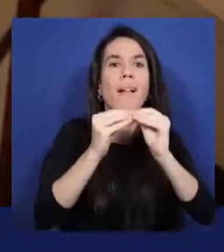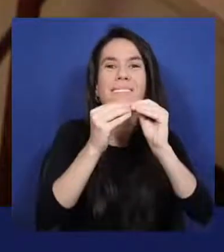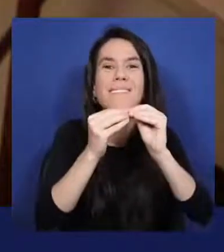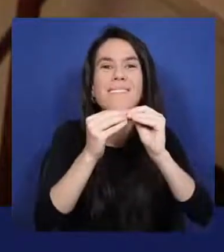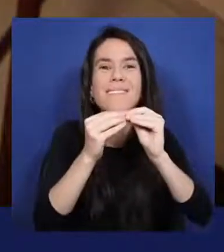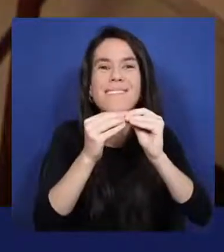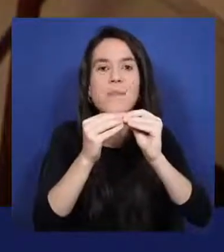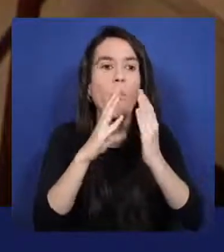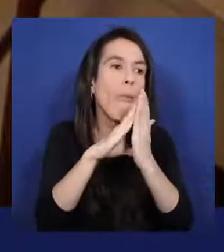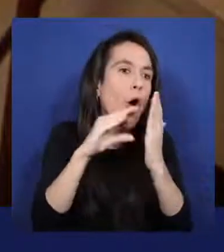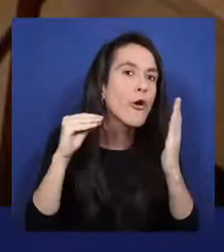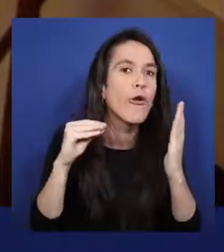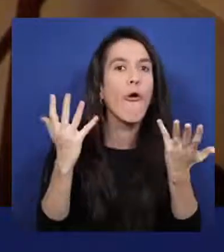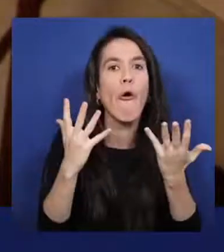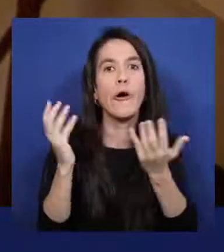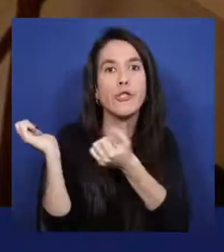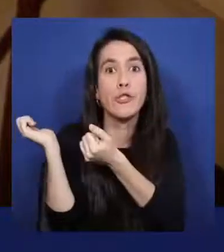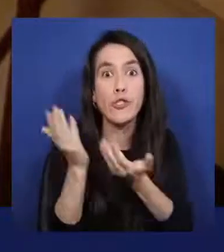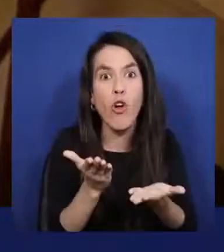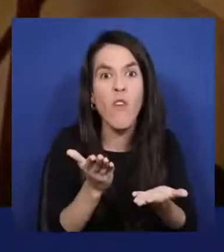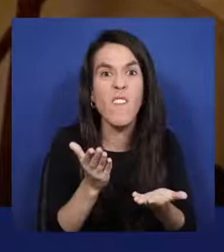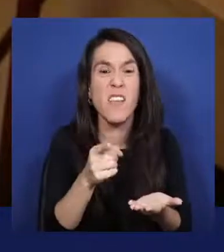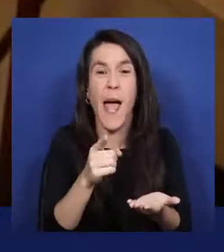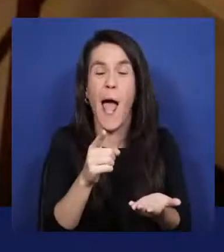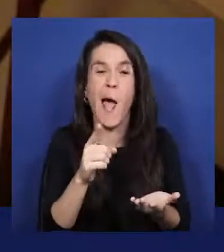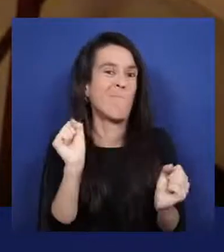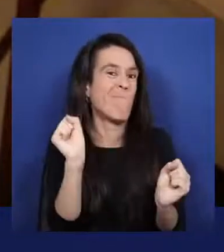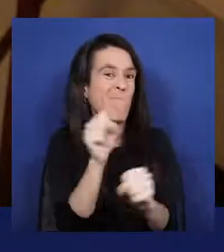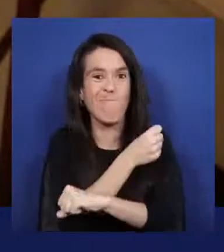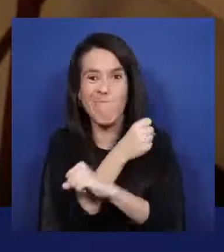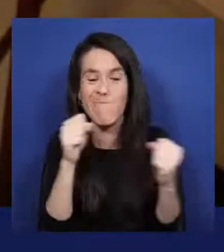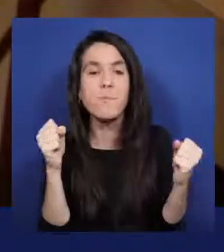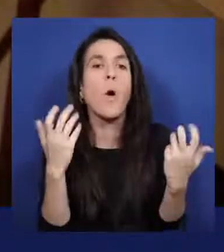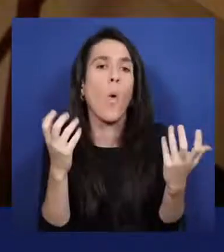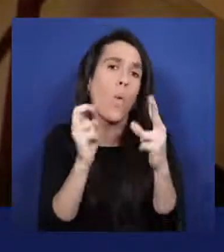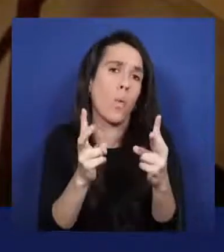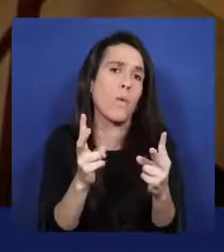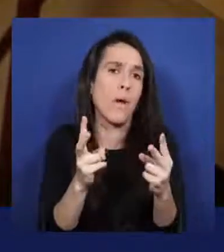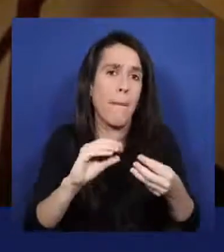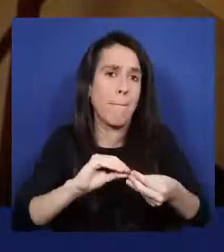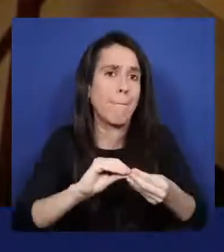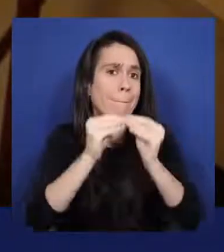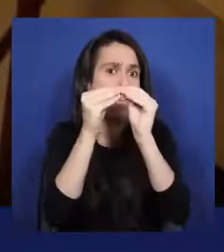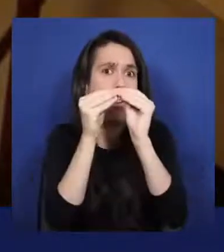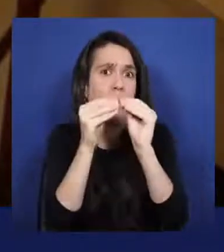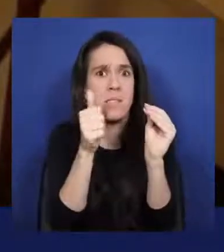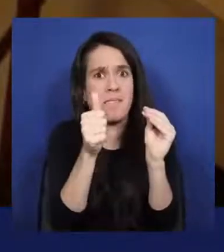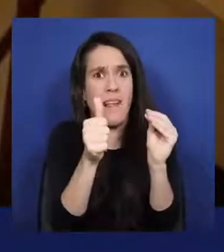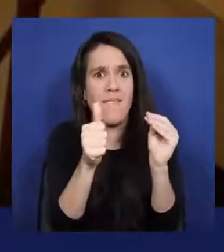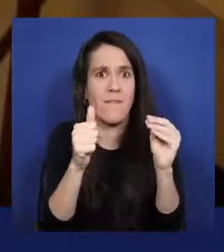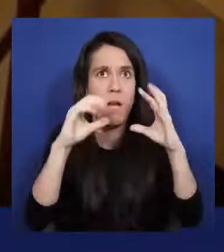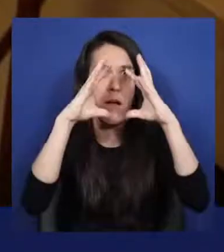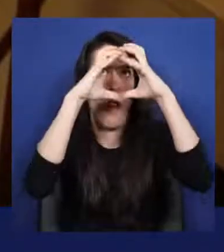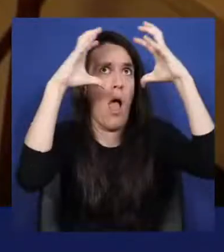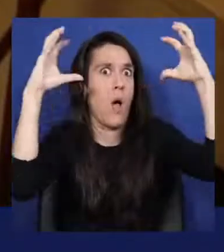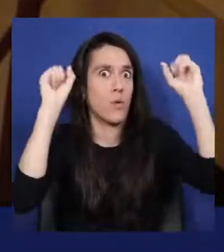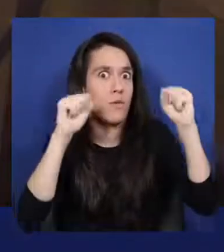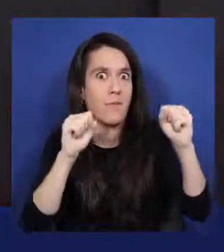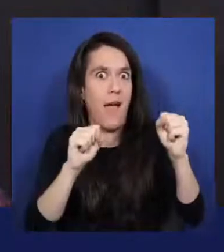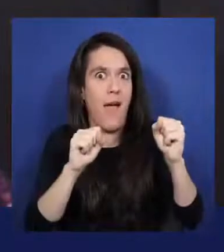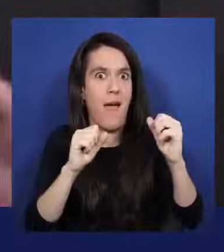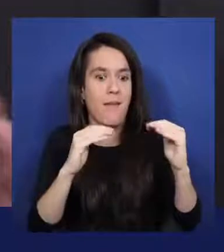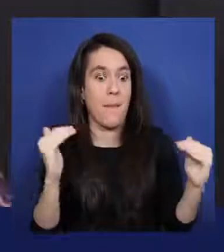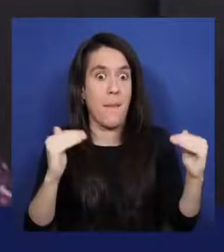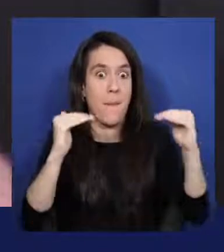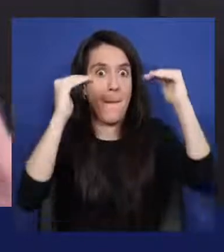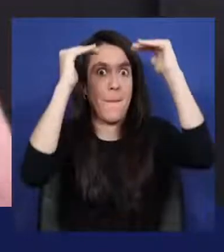models or services. And if not, then I would say build it in the cloud, because then you can scale it. So